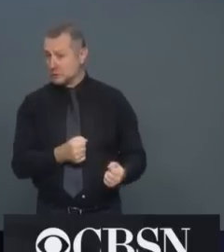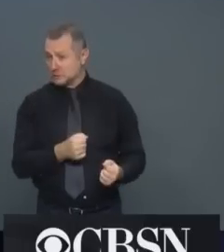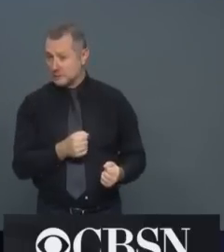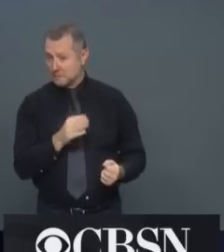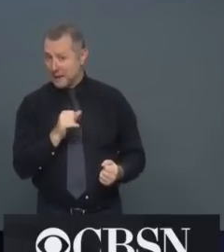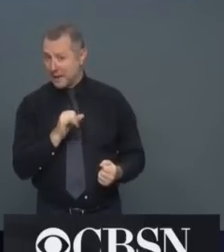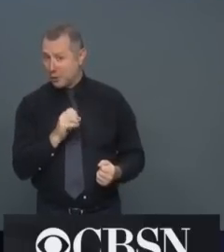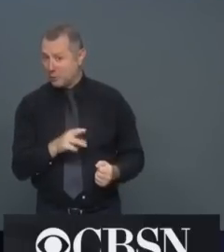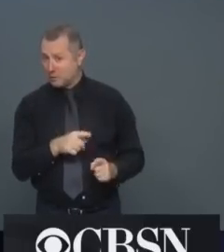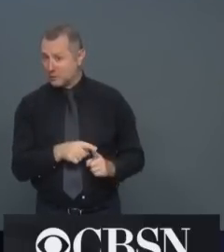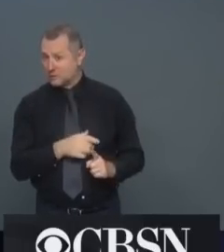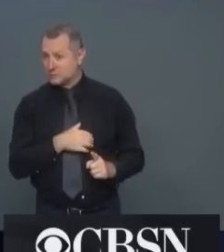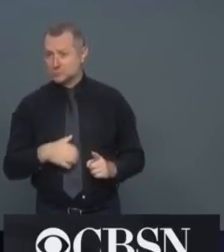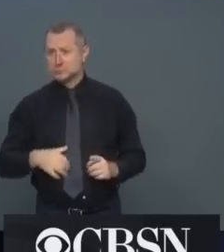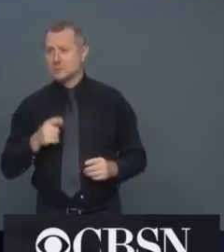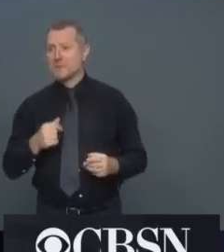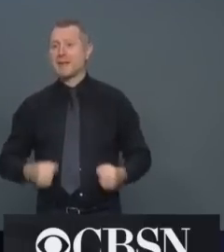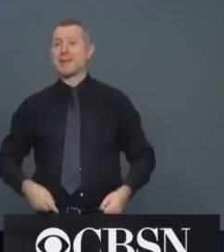points.